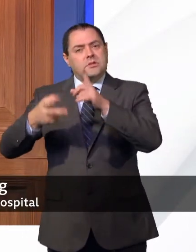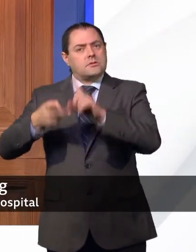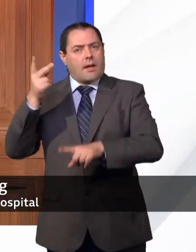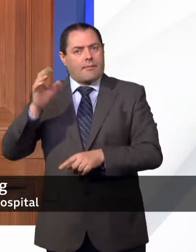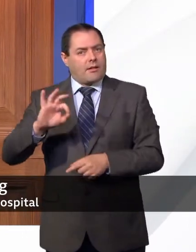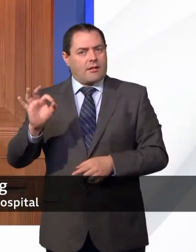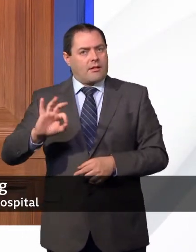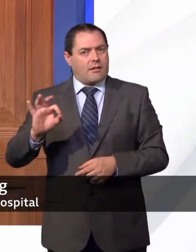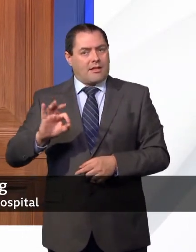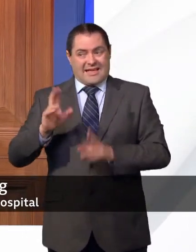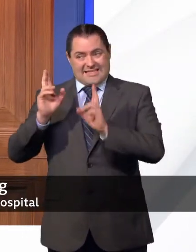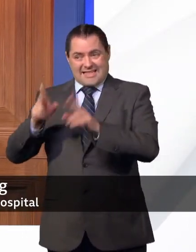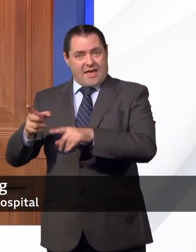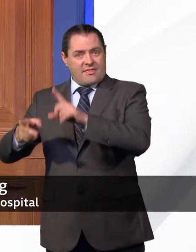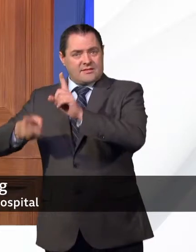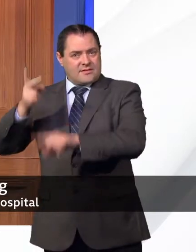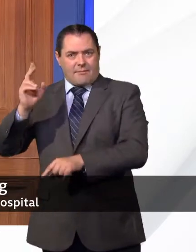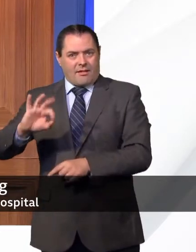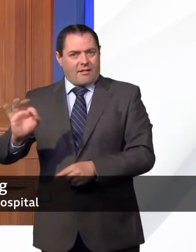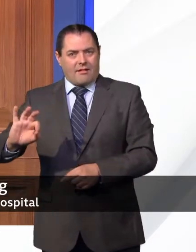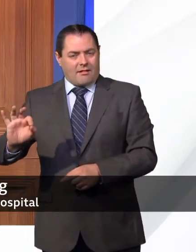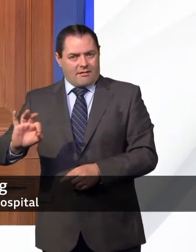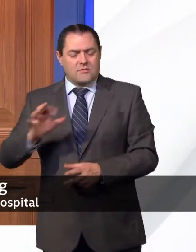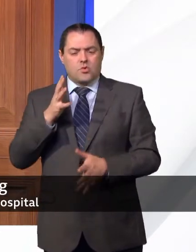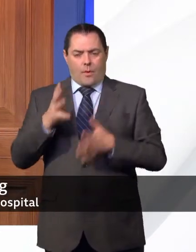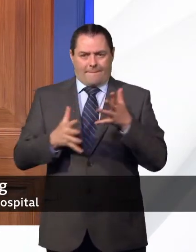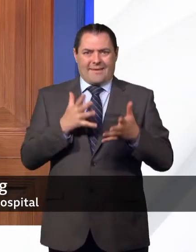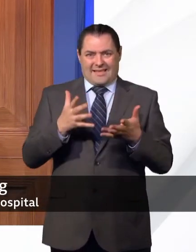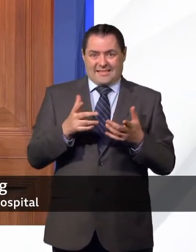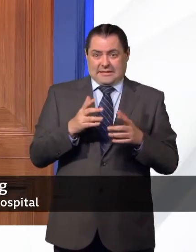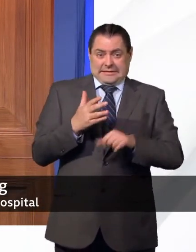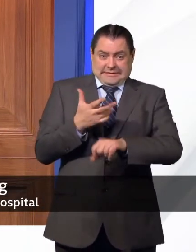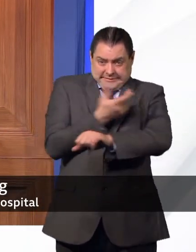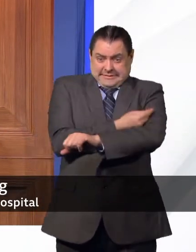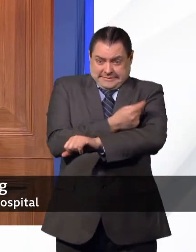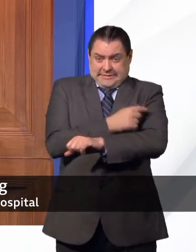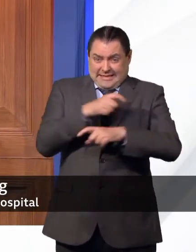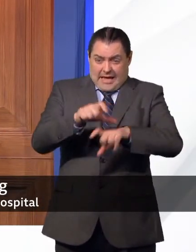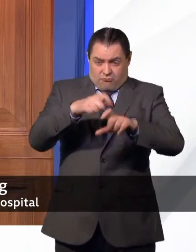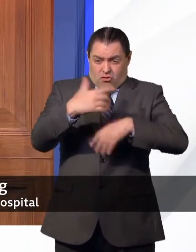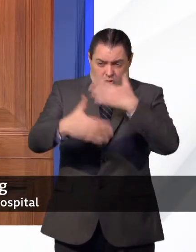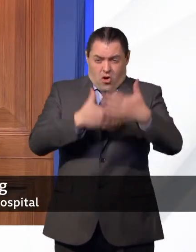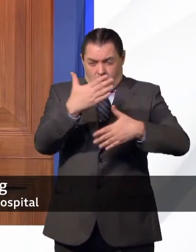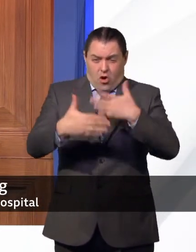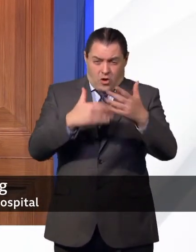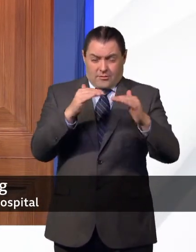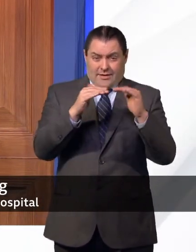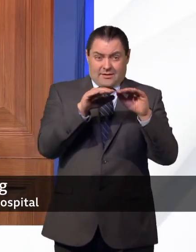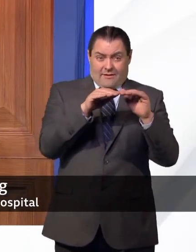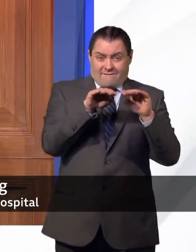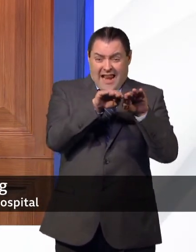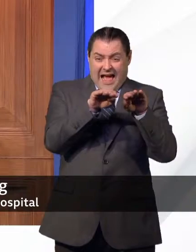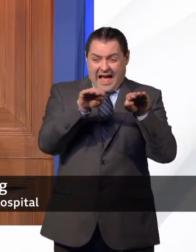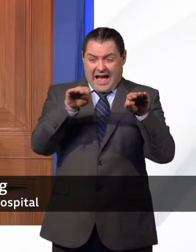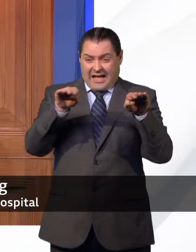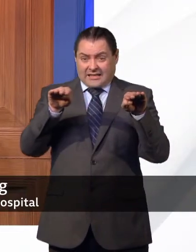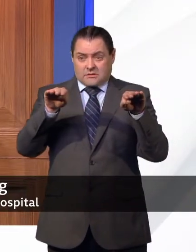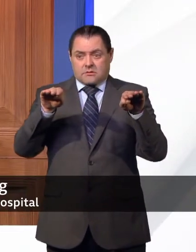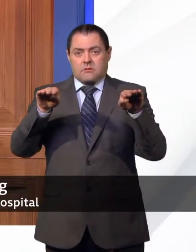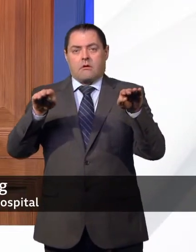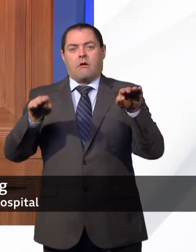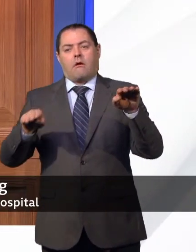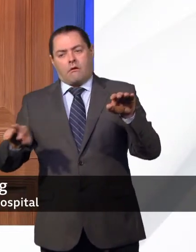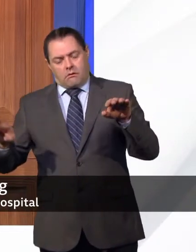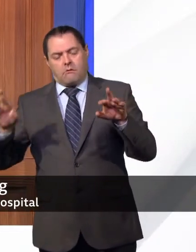message is there. Even if we can just hold it while the vaccination programme gets rolled out, we stand a much better chance of getting through